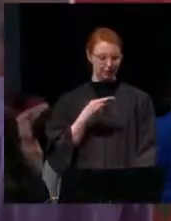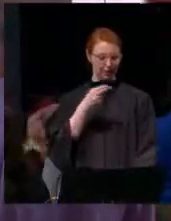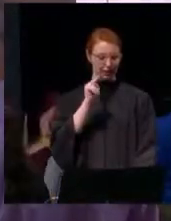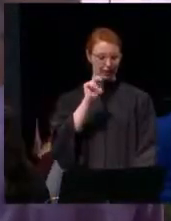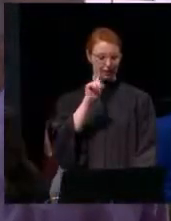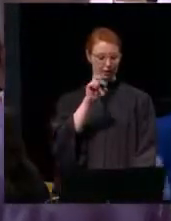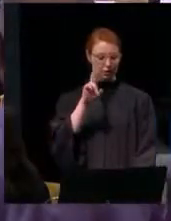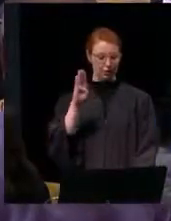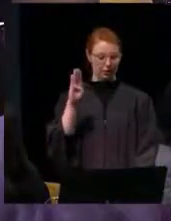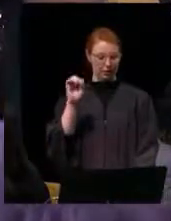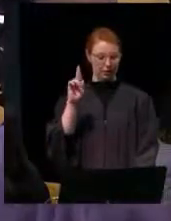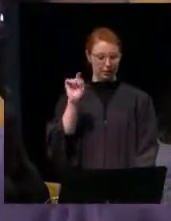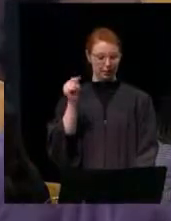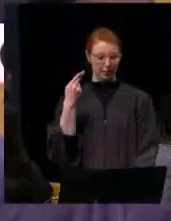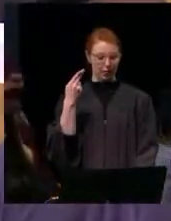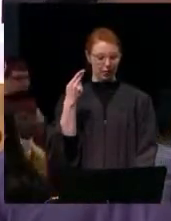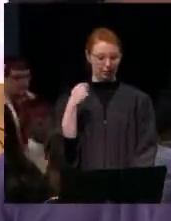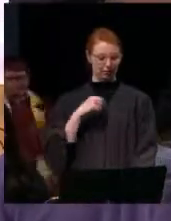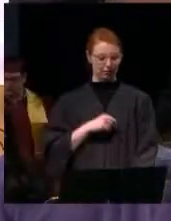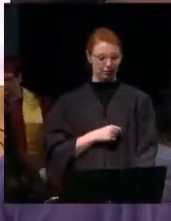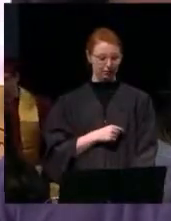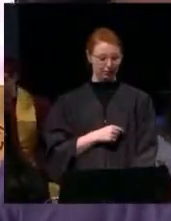Hunter Barth.